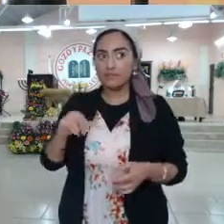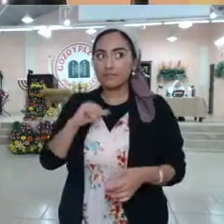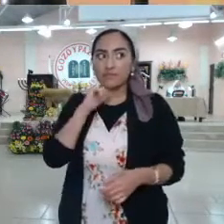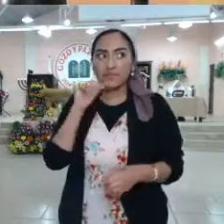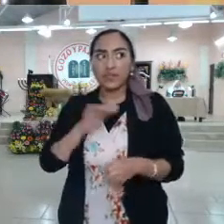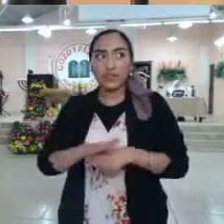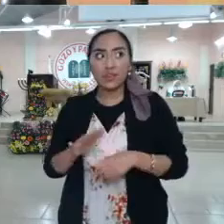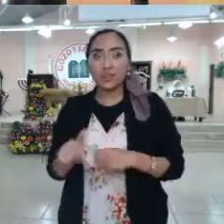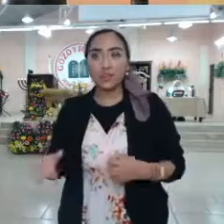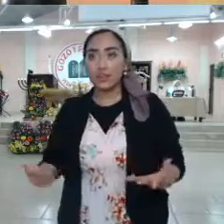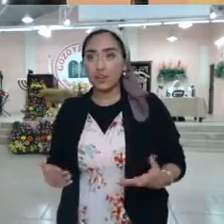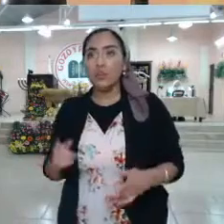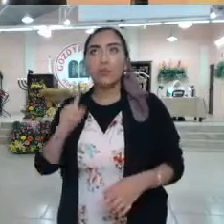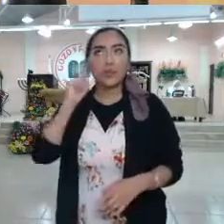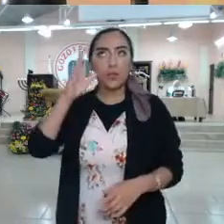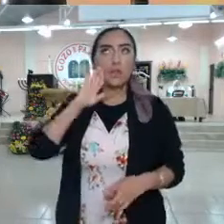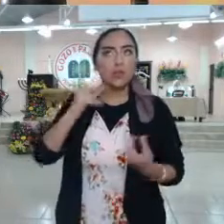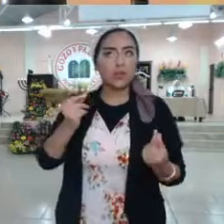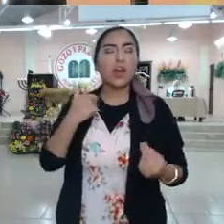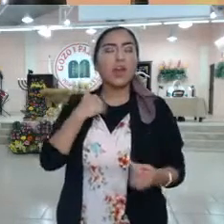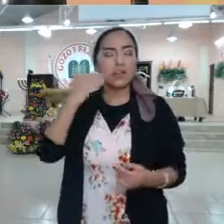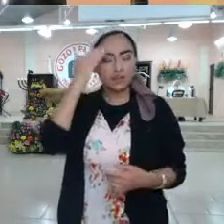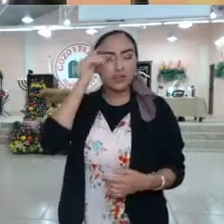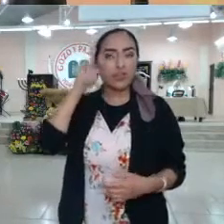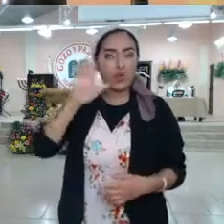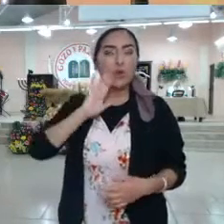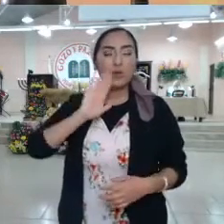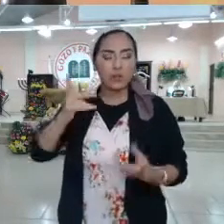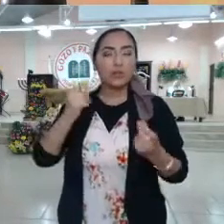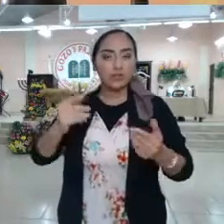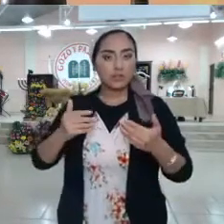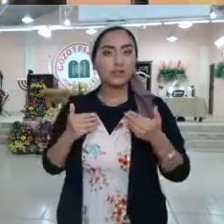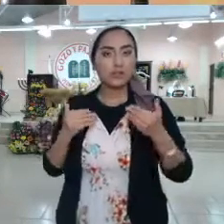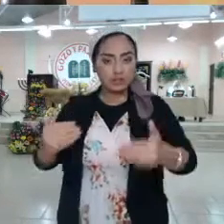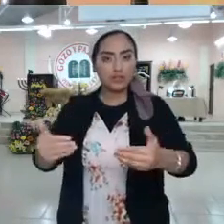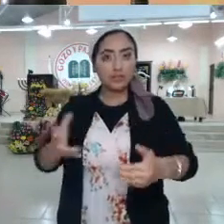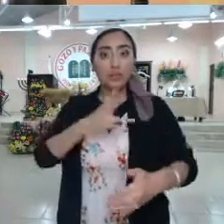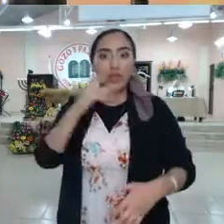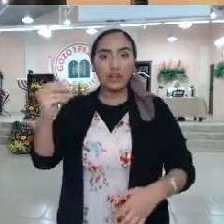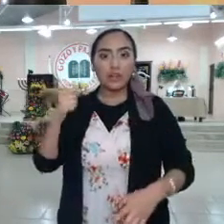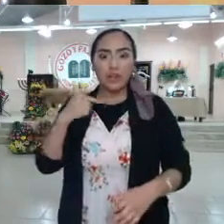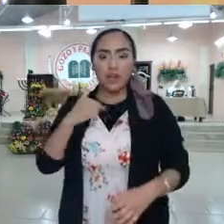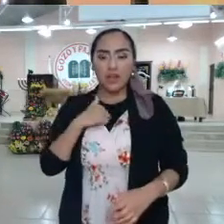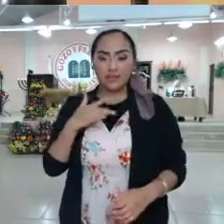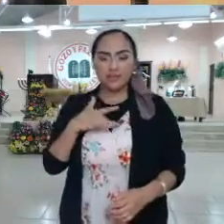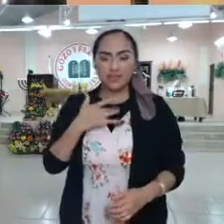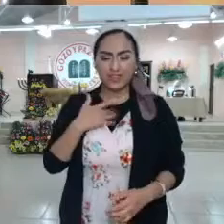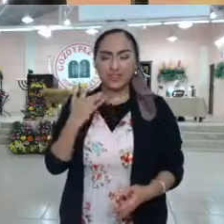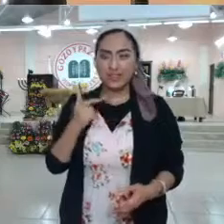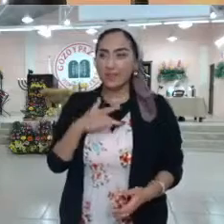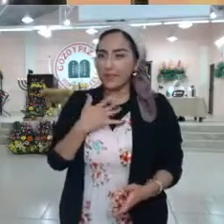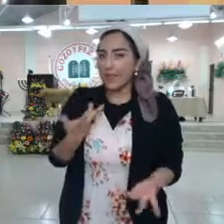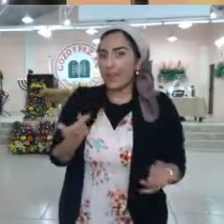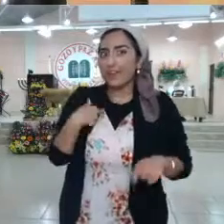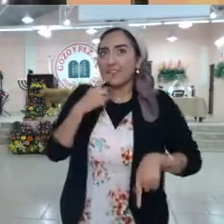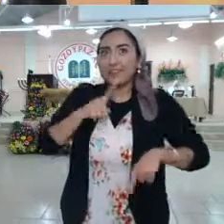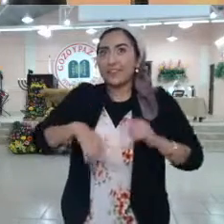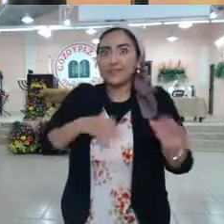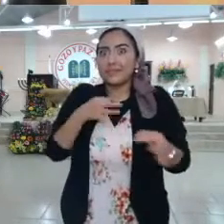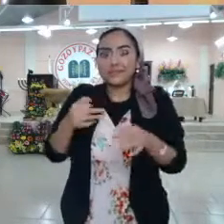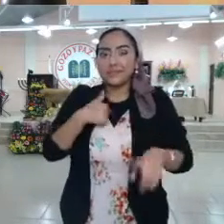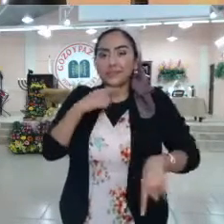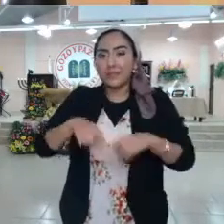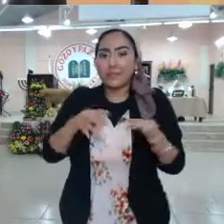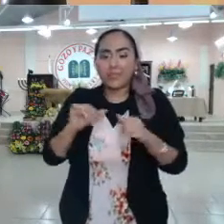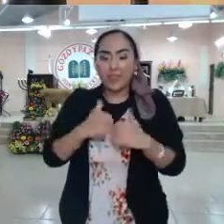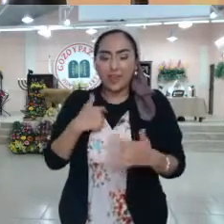Because souls are not going to fit here, but you are going to do it. I know that you are going to do it. And a sensation